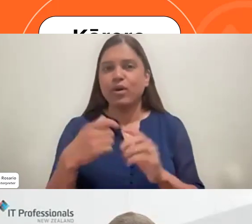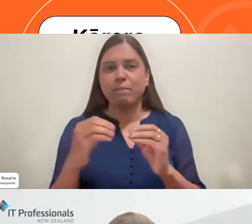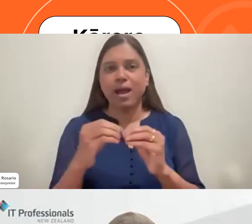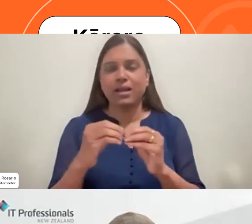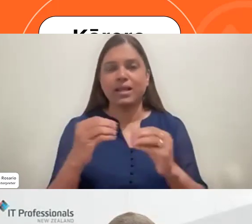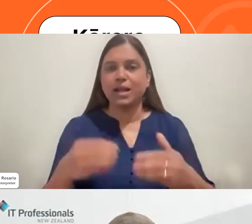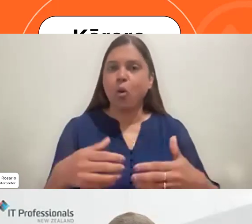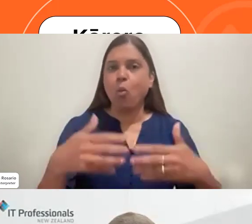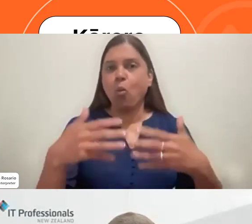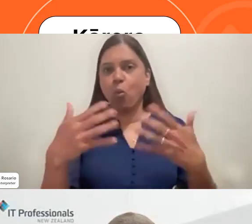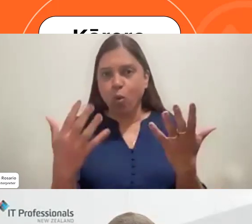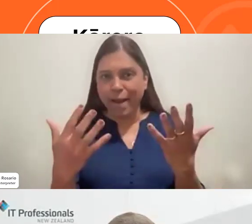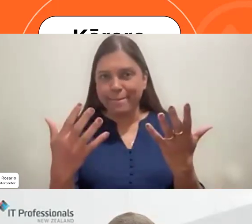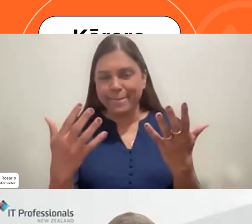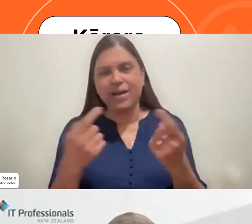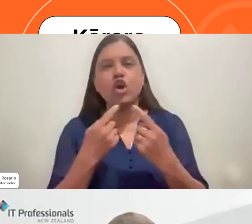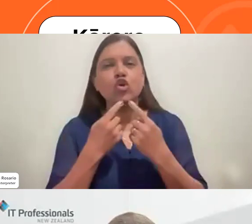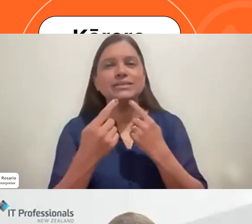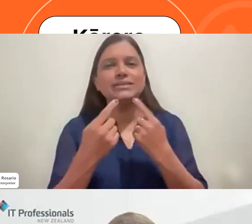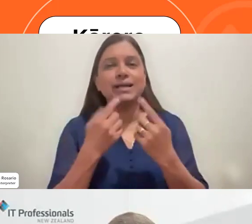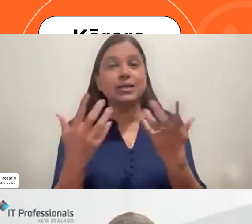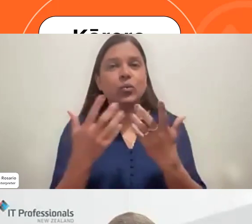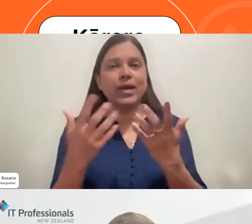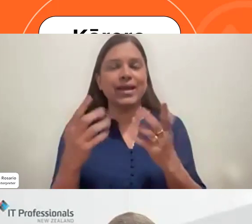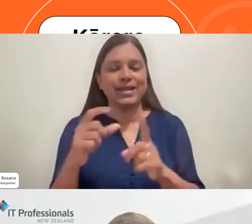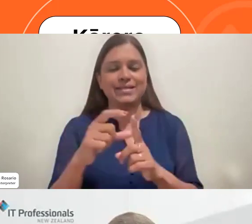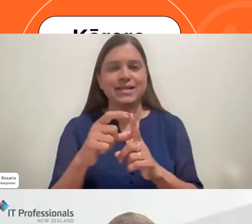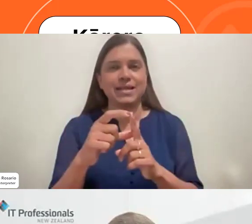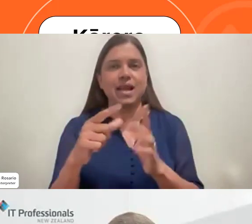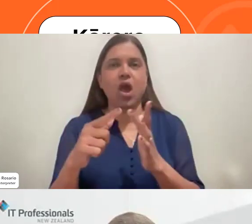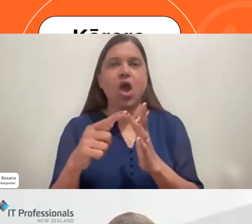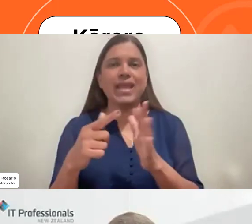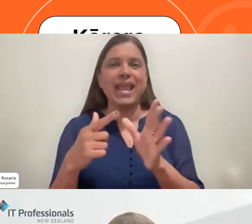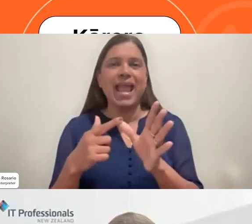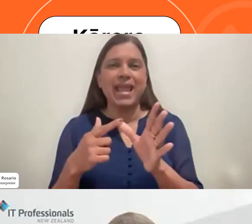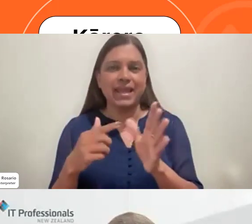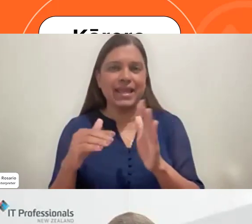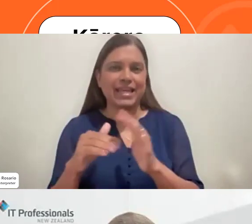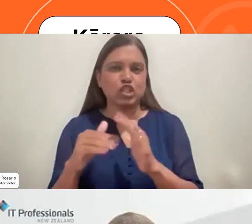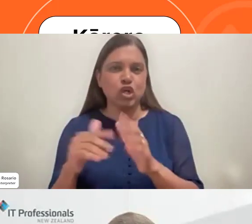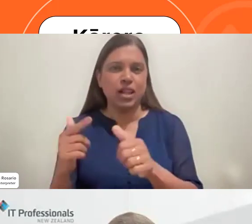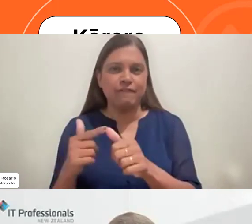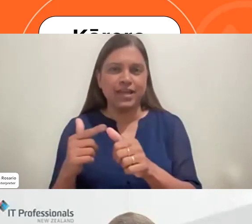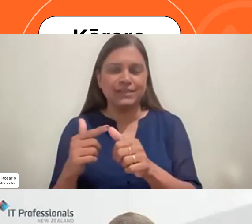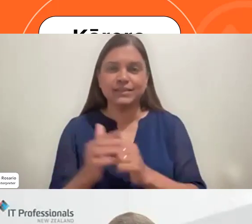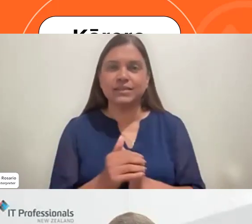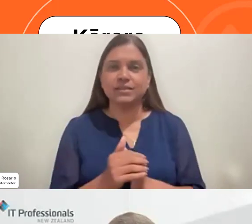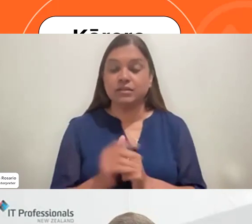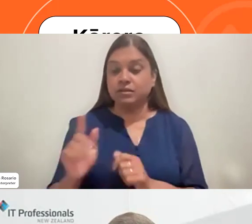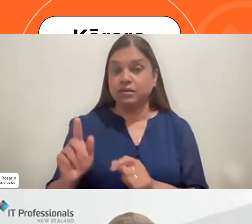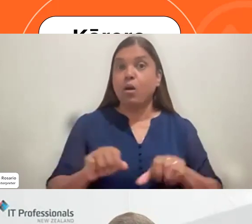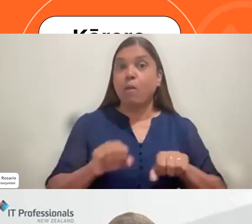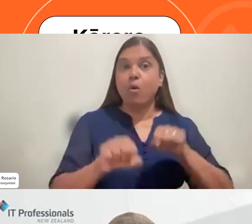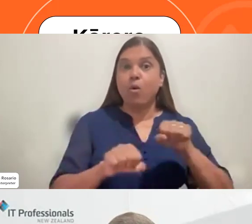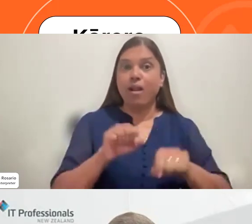at the Department of Internal Affairs, DIA. As Paula pointed out earlier, digital